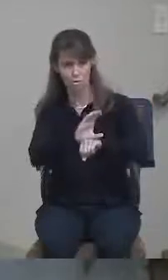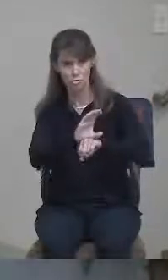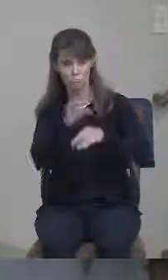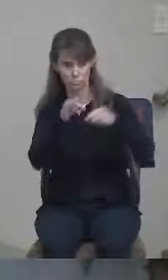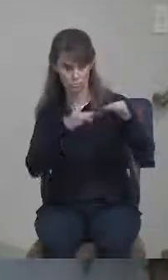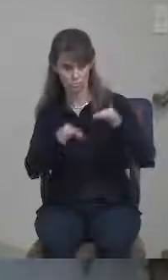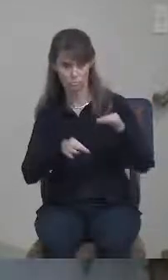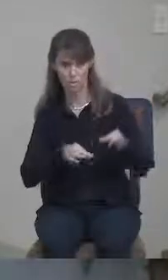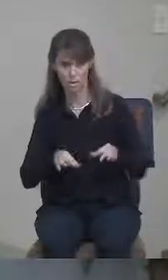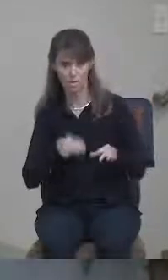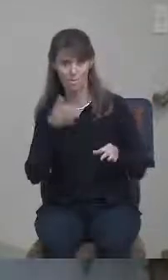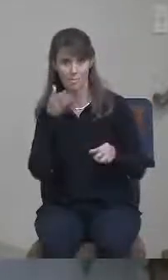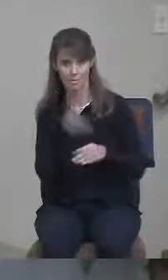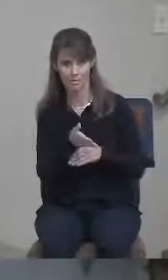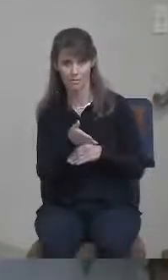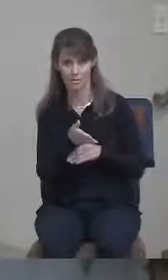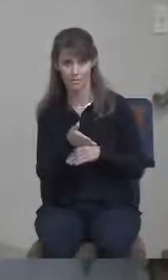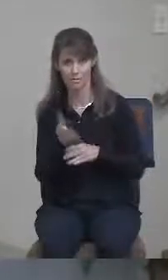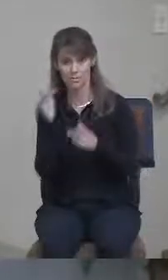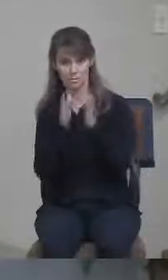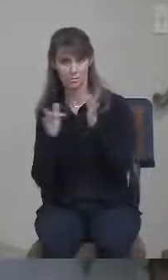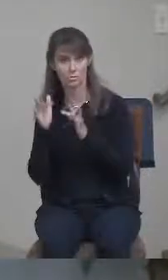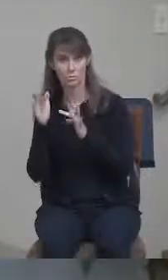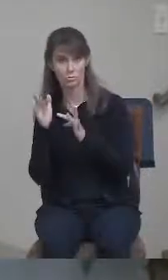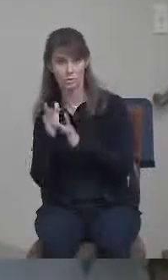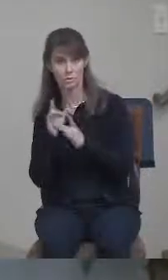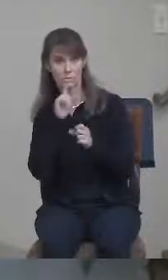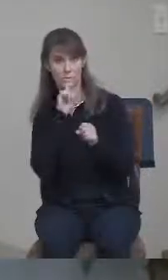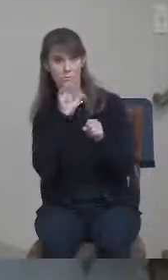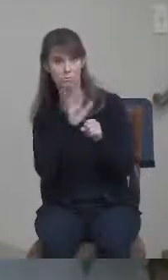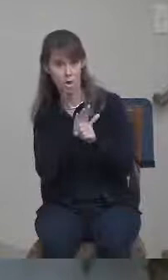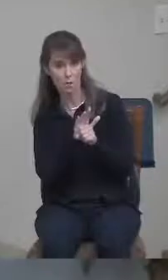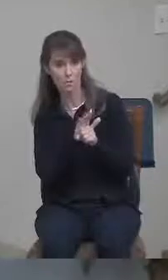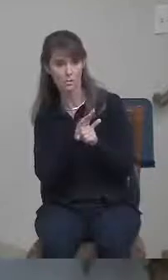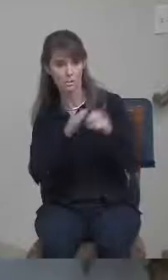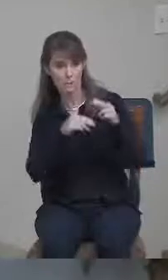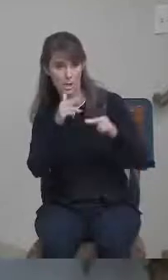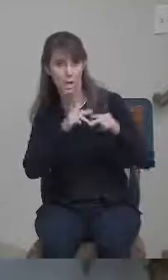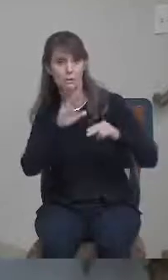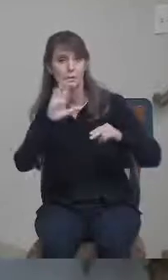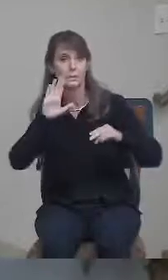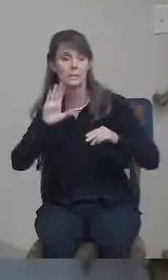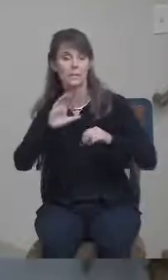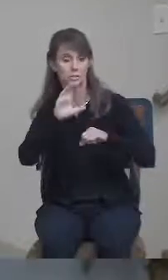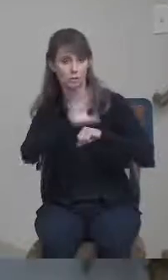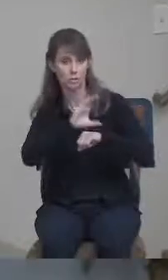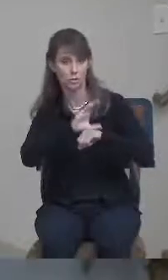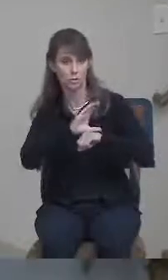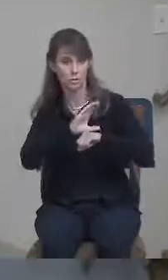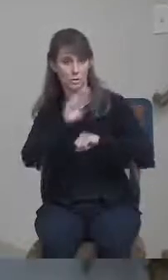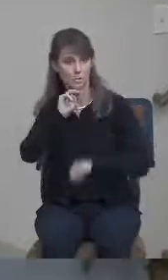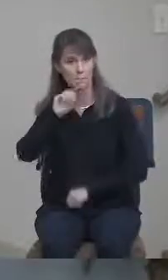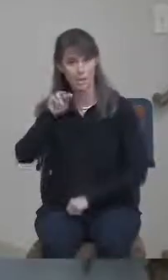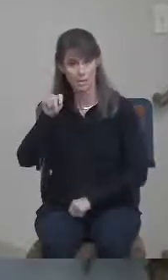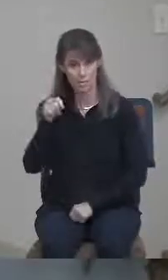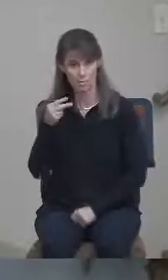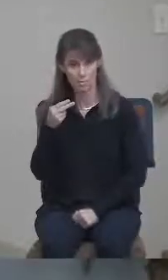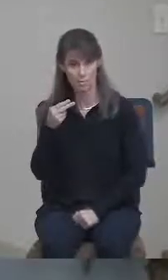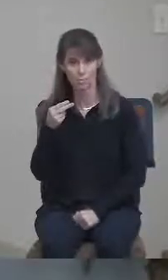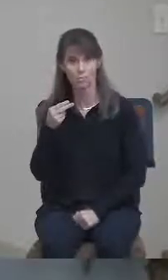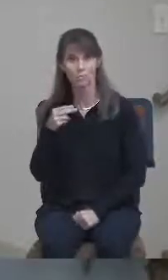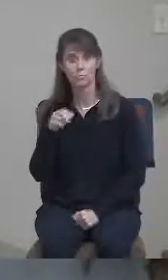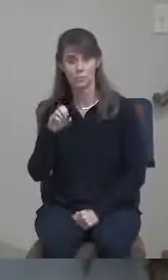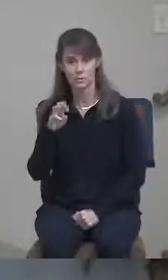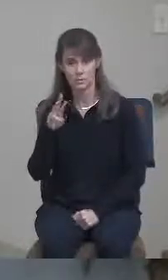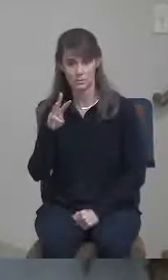Jesus promised to build his church in Matthew 16:18. And as you look at the book of